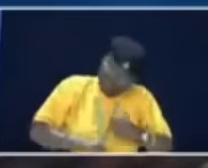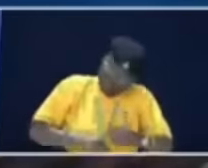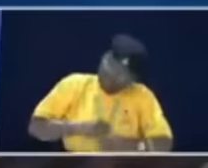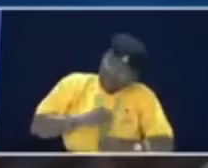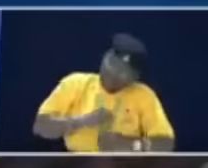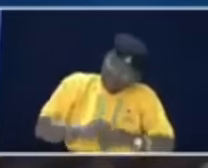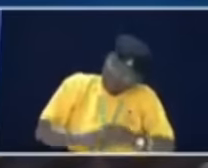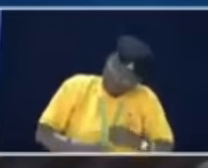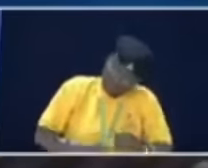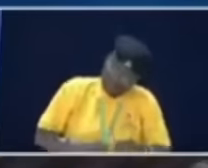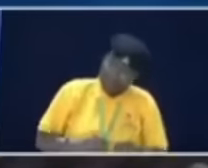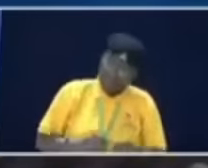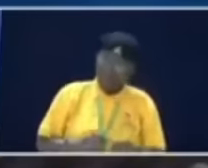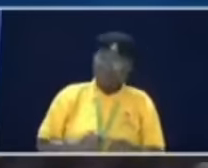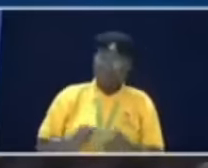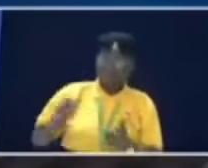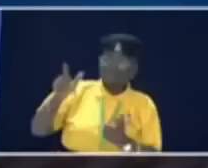slowing you down,